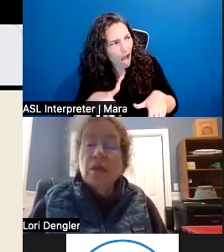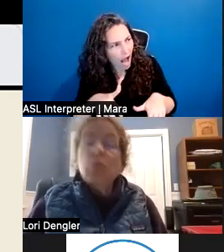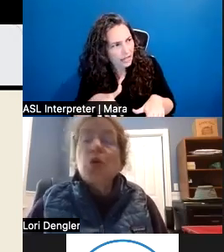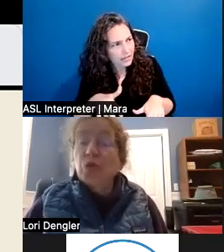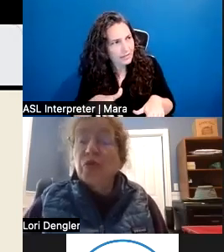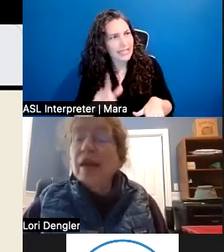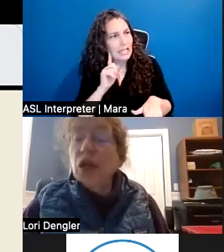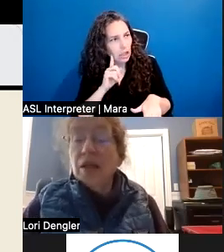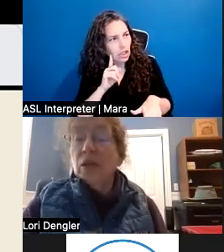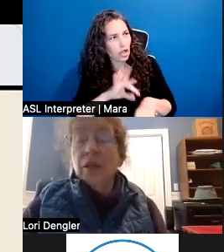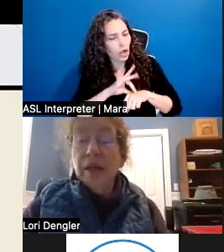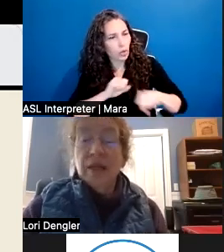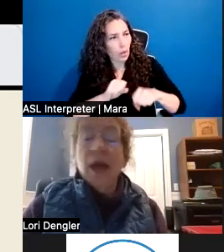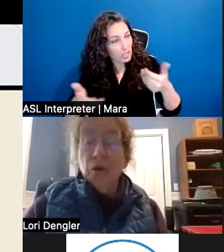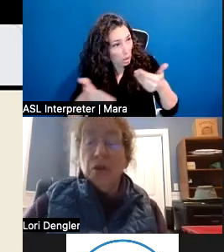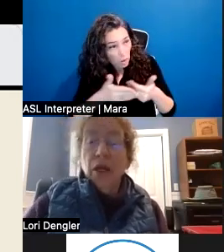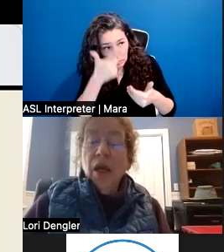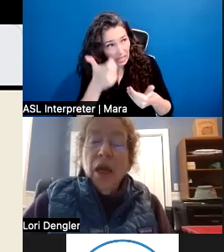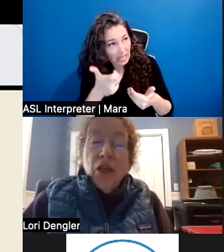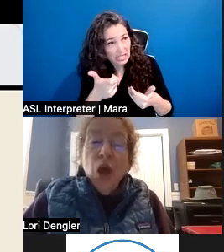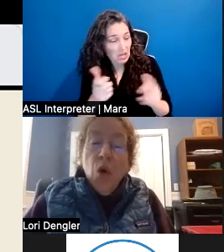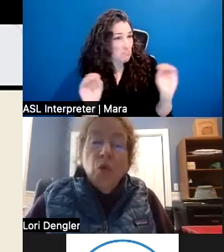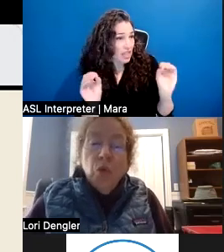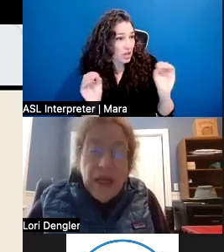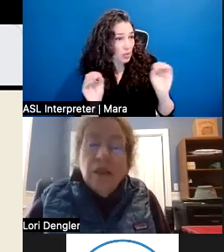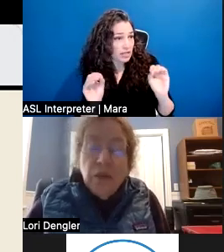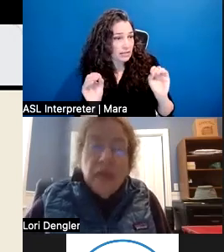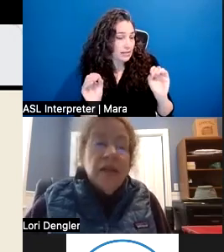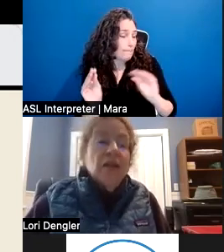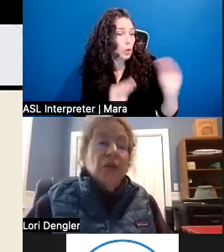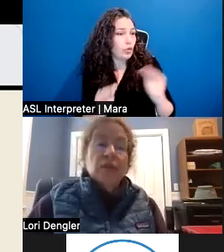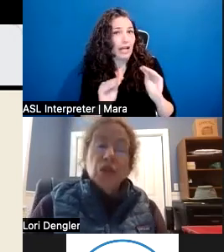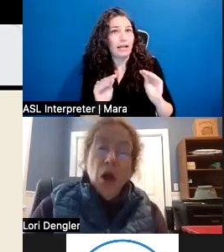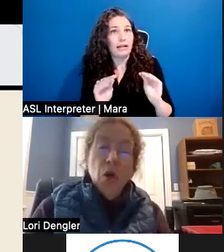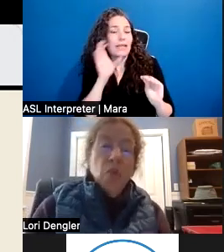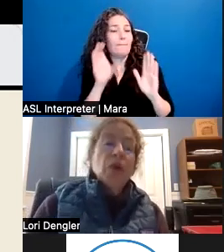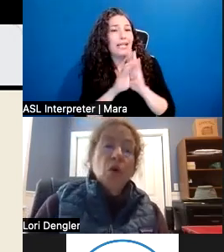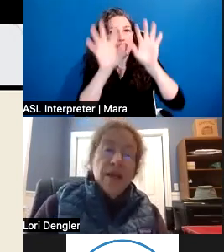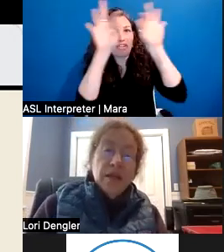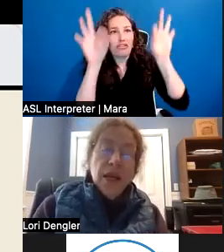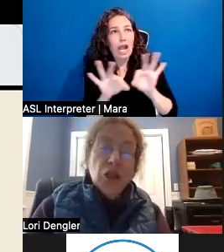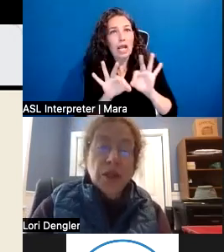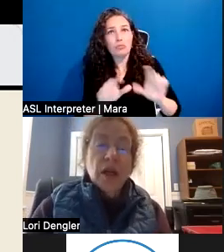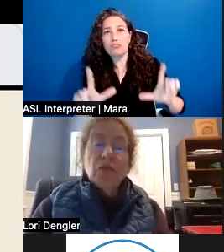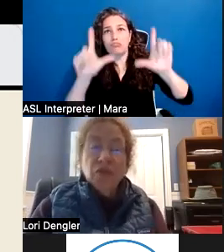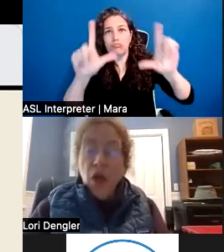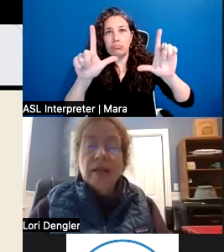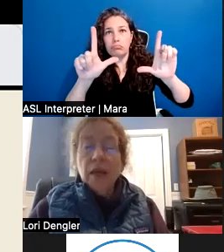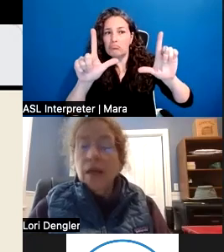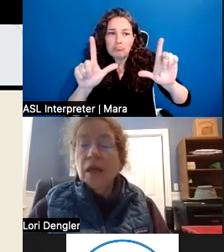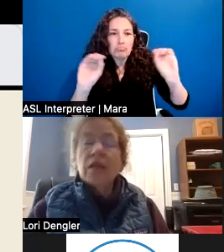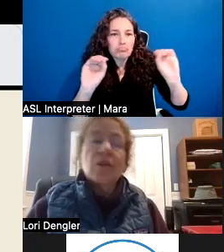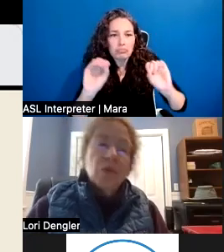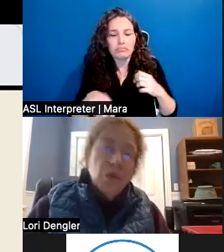even move and jostle in his house. So really, really different. So the orientation of the